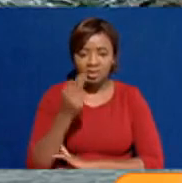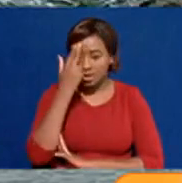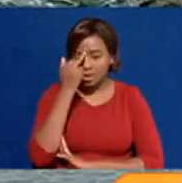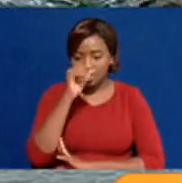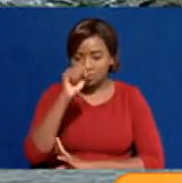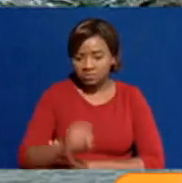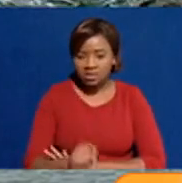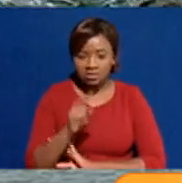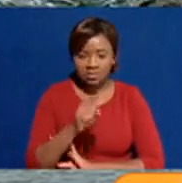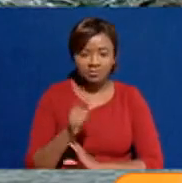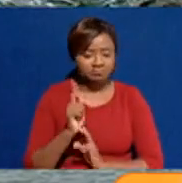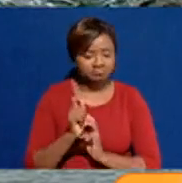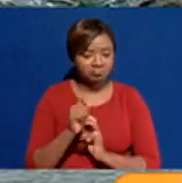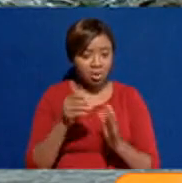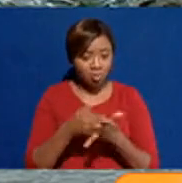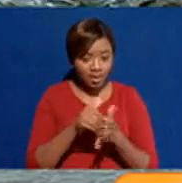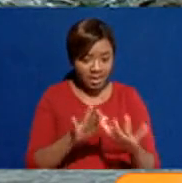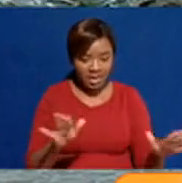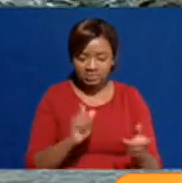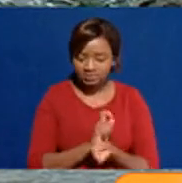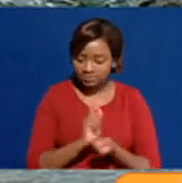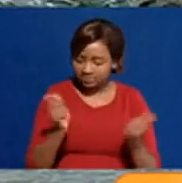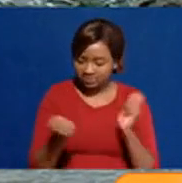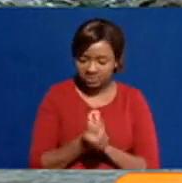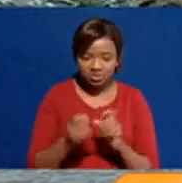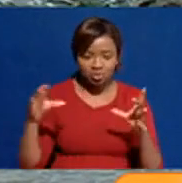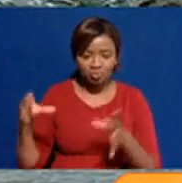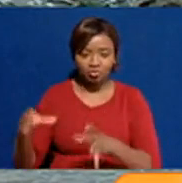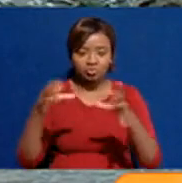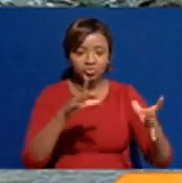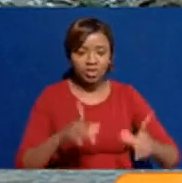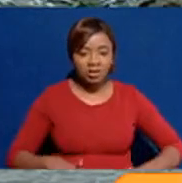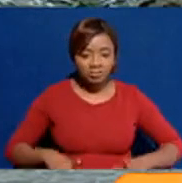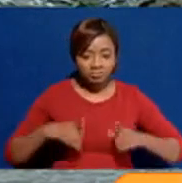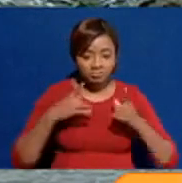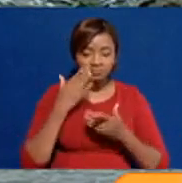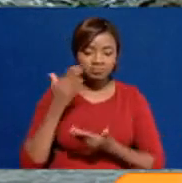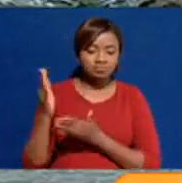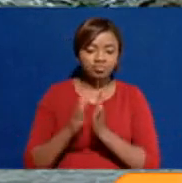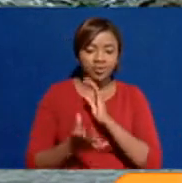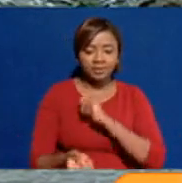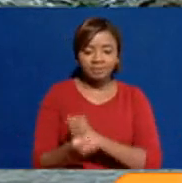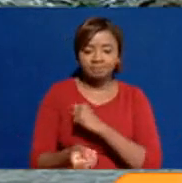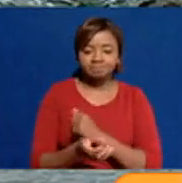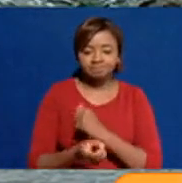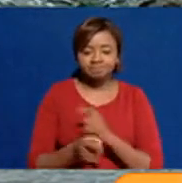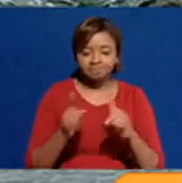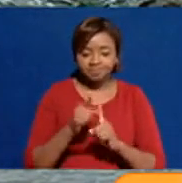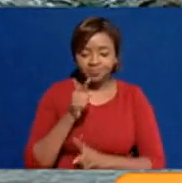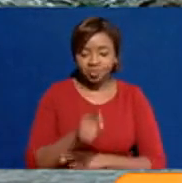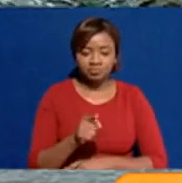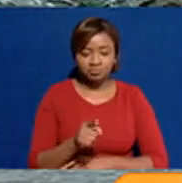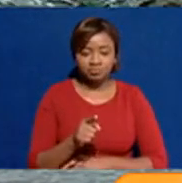the domestic and economic fortunes of the surrounding community. And as Mary Muoki reports, the reclamation